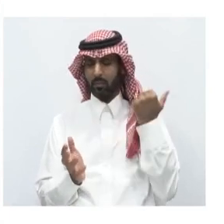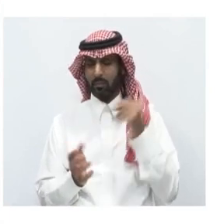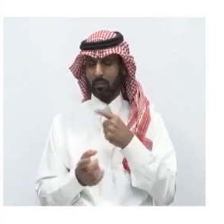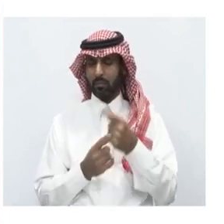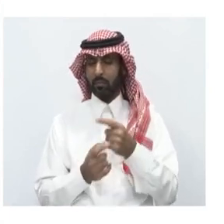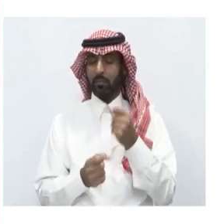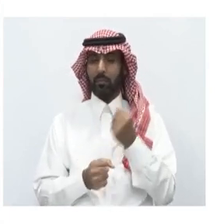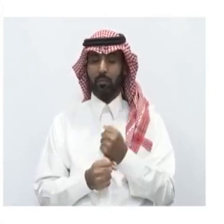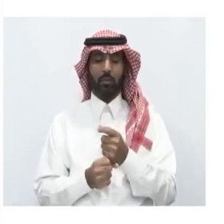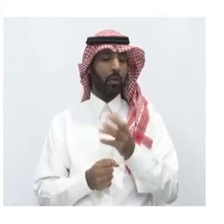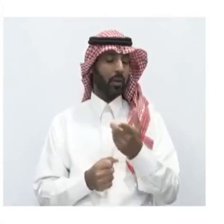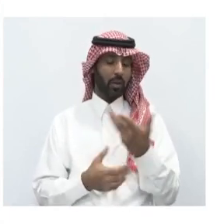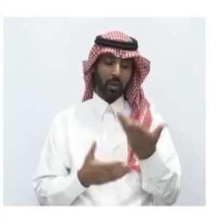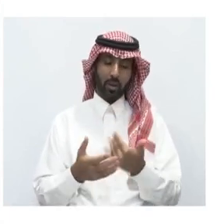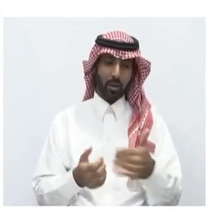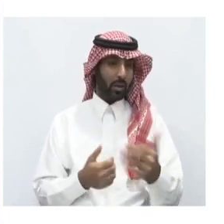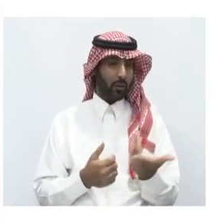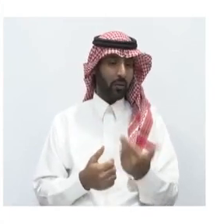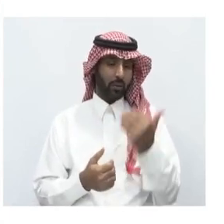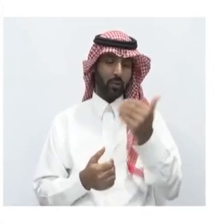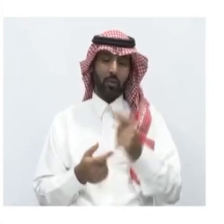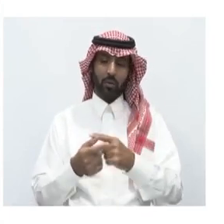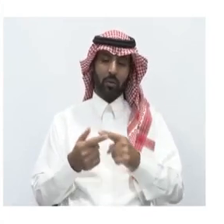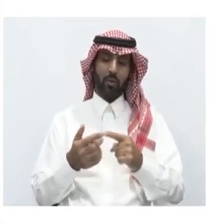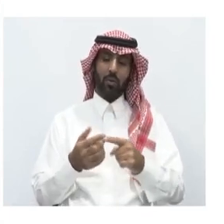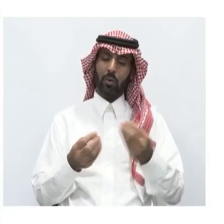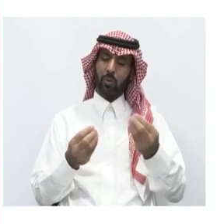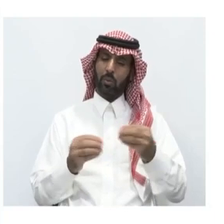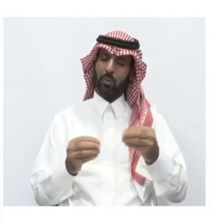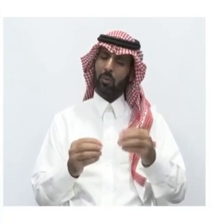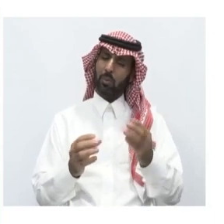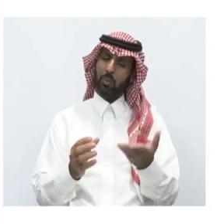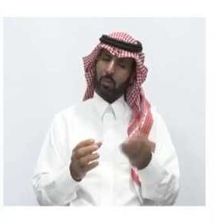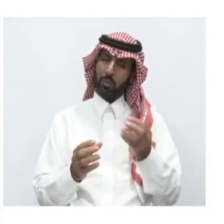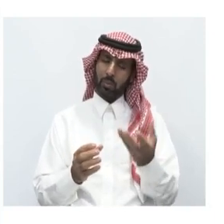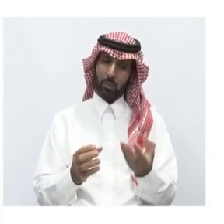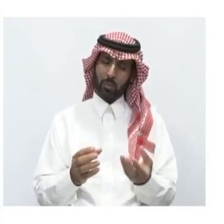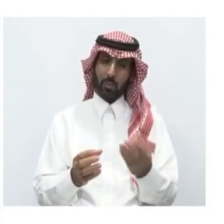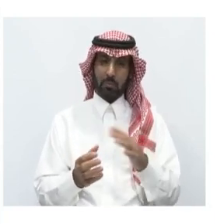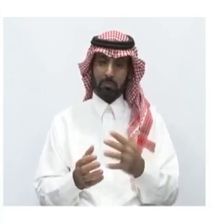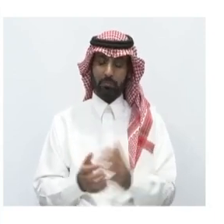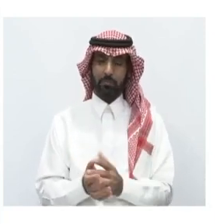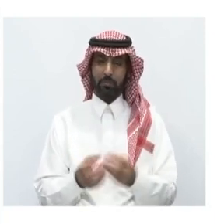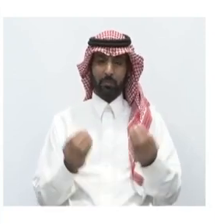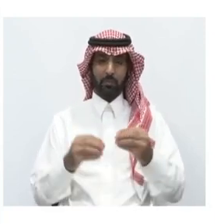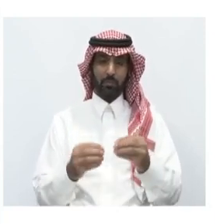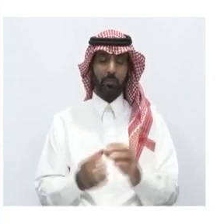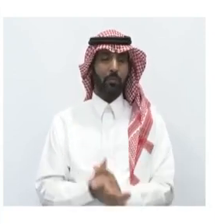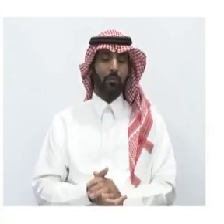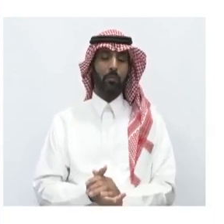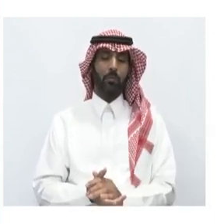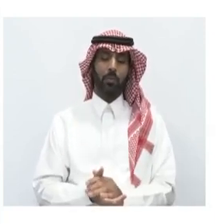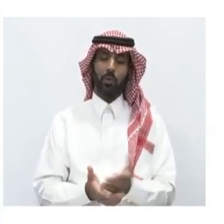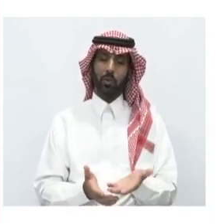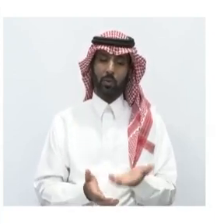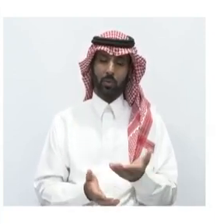took the adverbs of a degree, which tells us the intensity of the verb or the adjective or maybe another